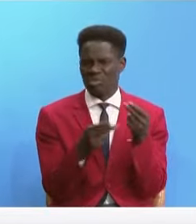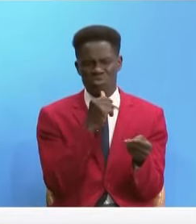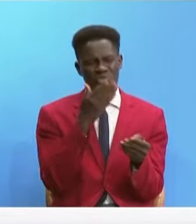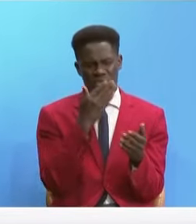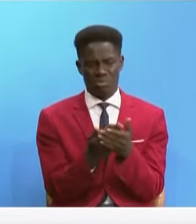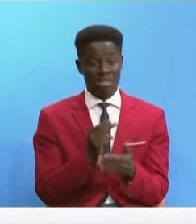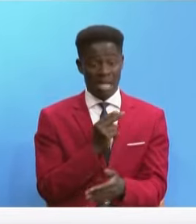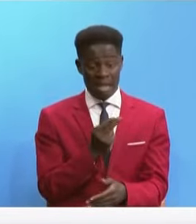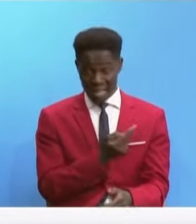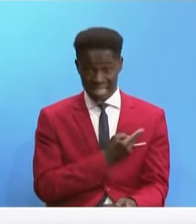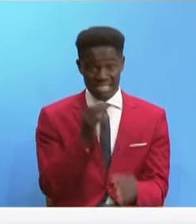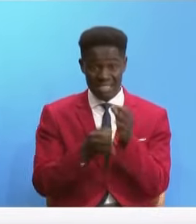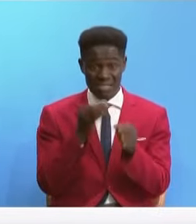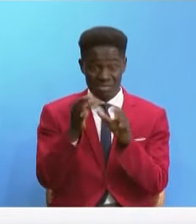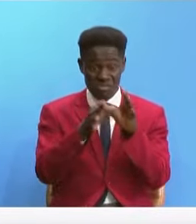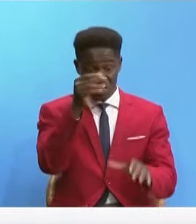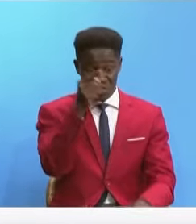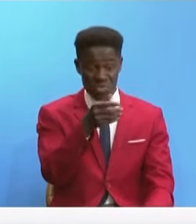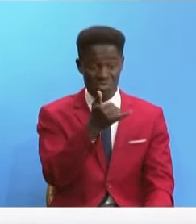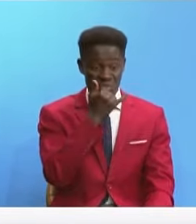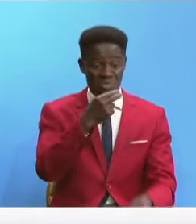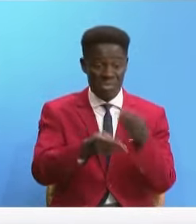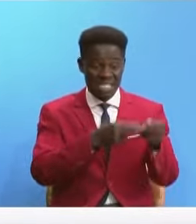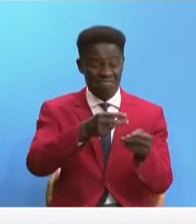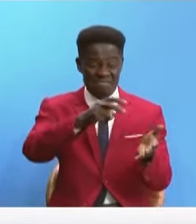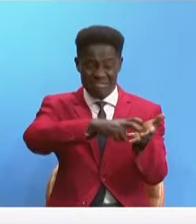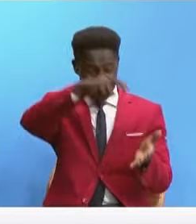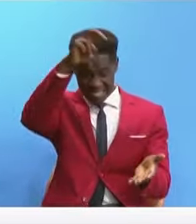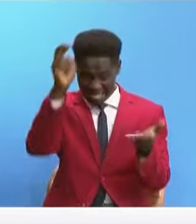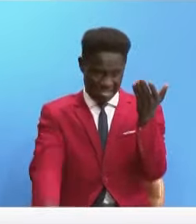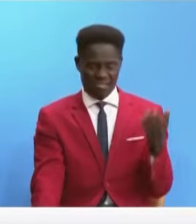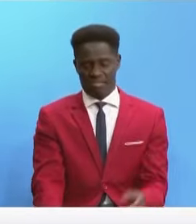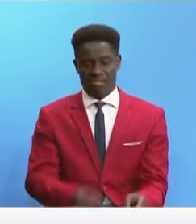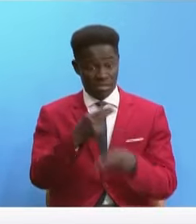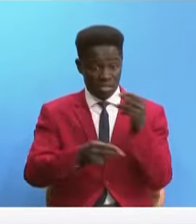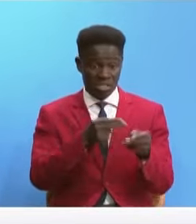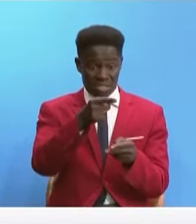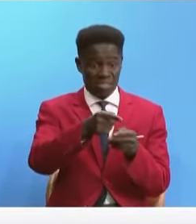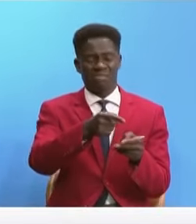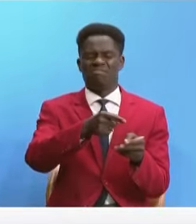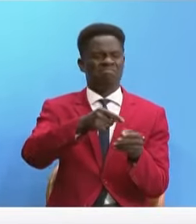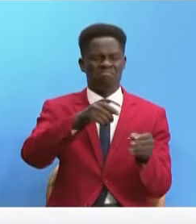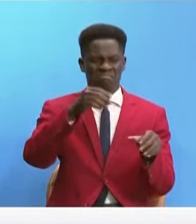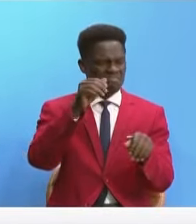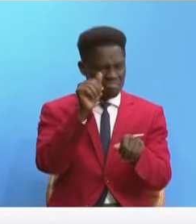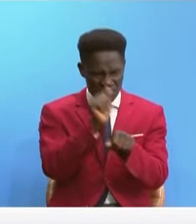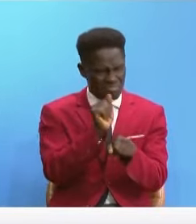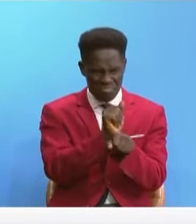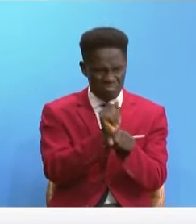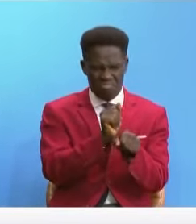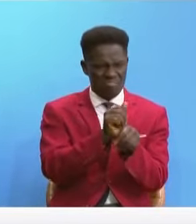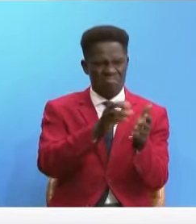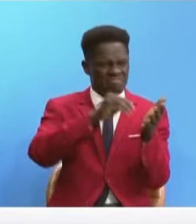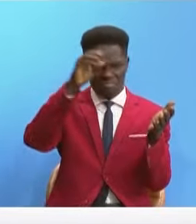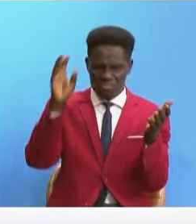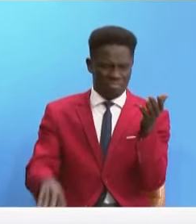just instantly remove you, dismiss you, because you are not the right